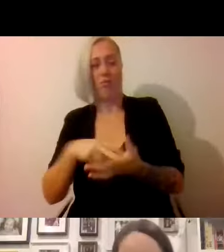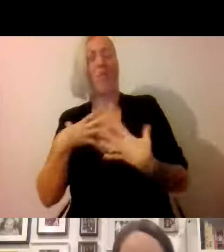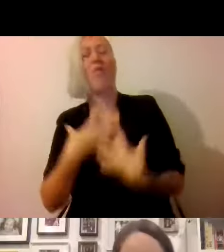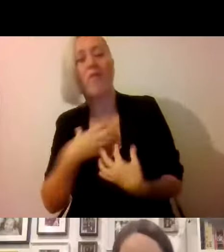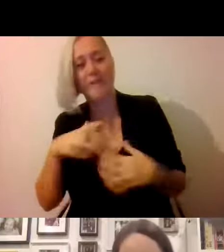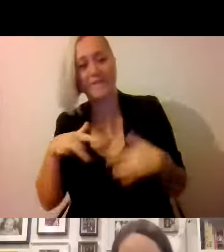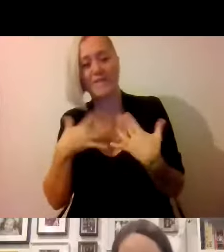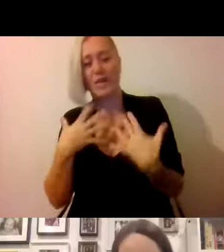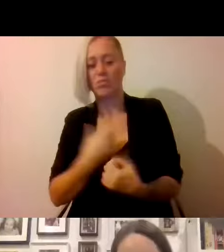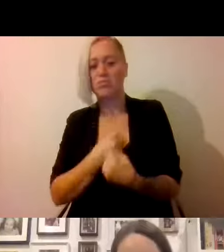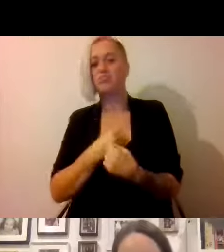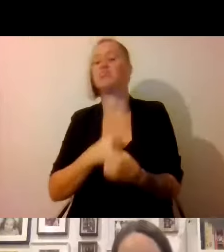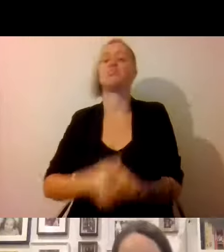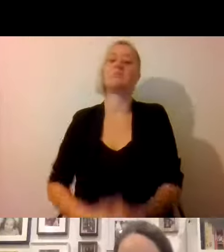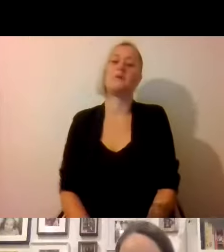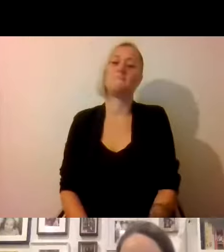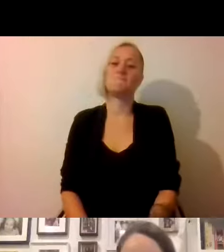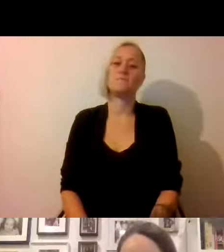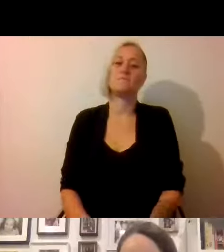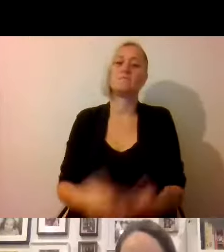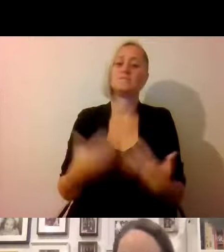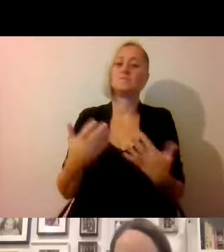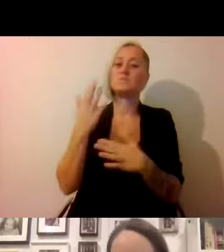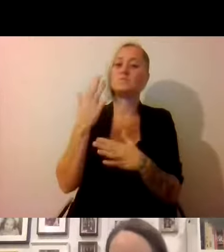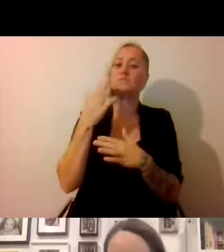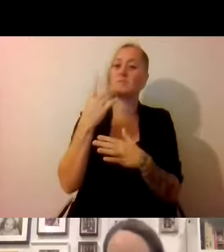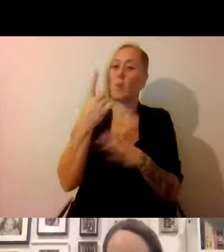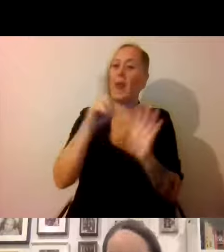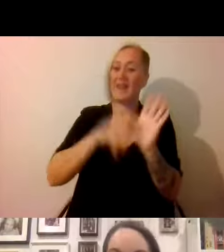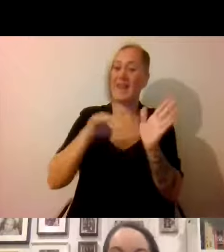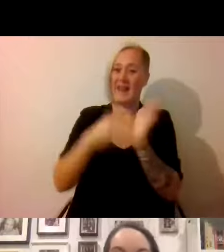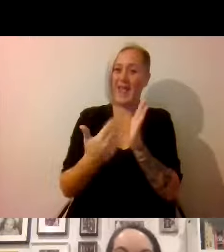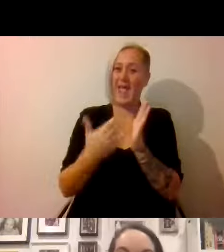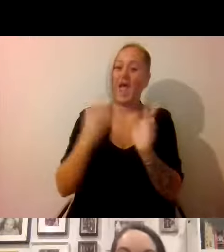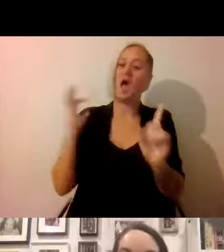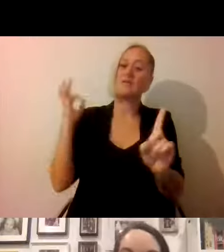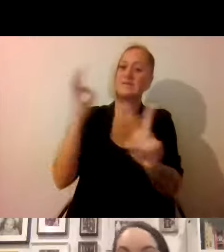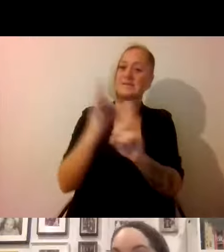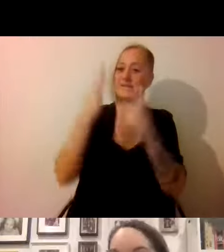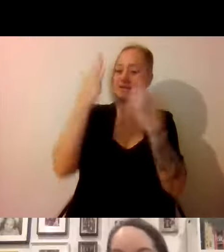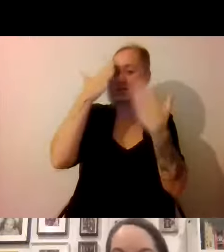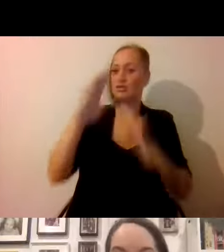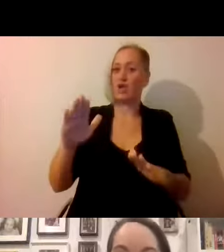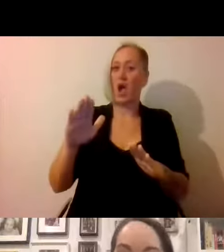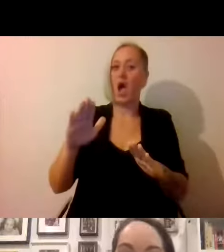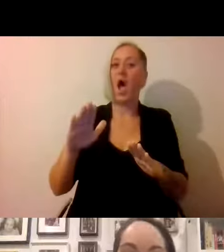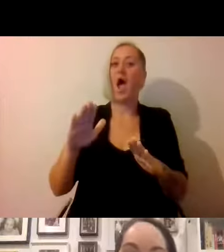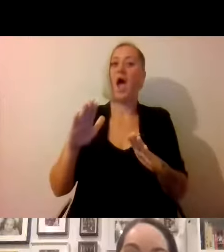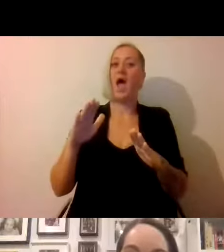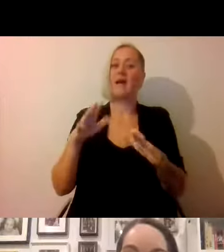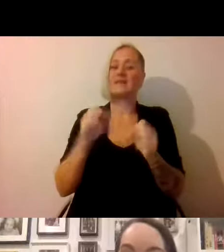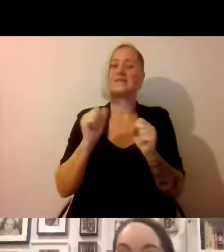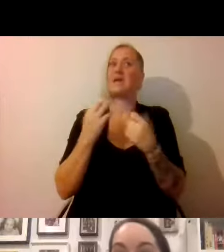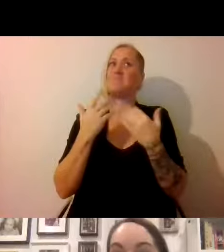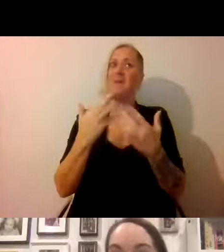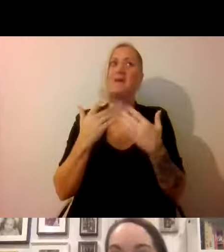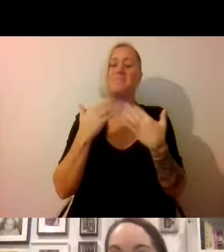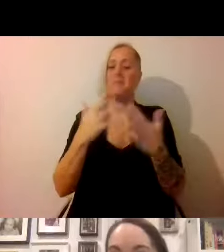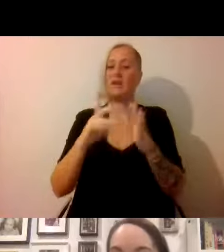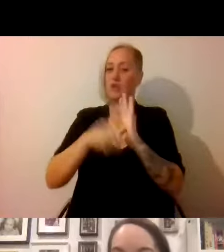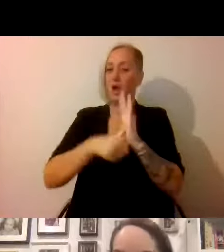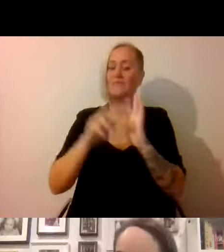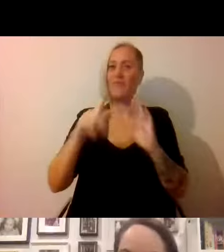of life. It has been a year now since he died, and it has taken many such paroxysms for me to gather a